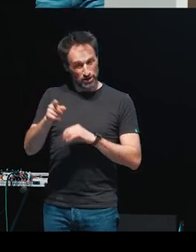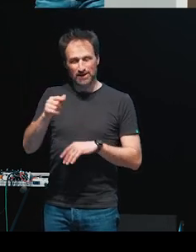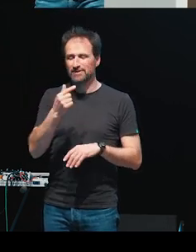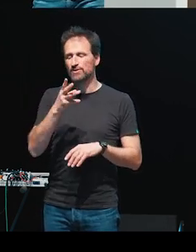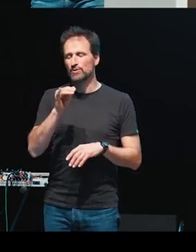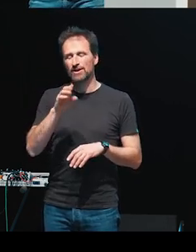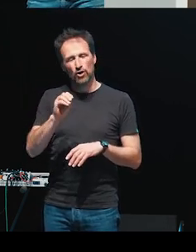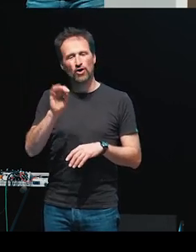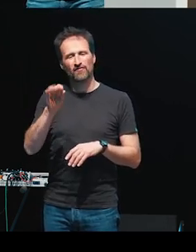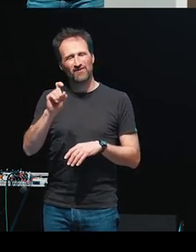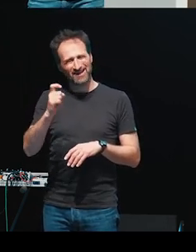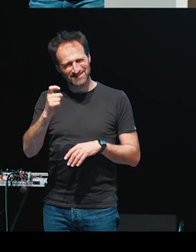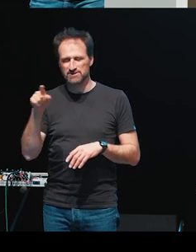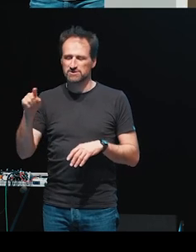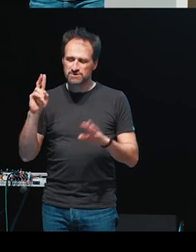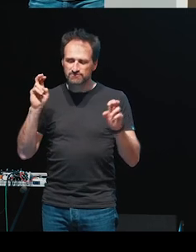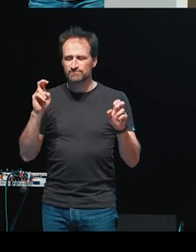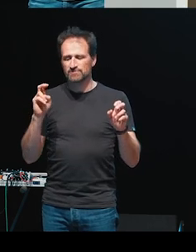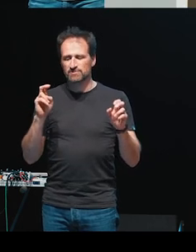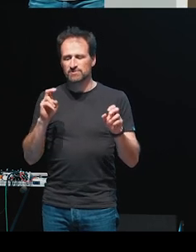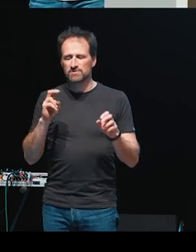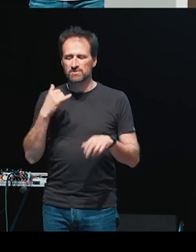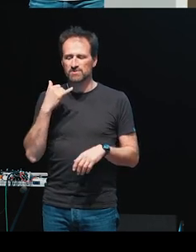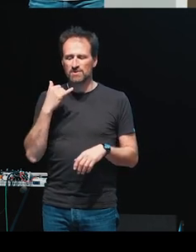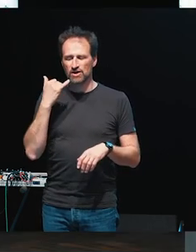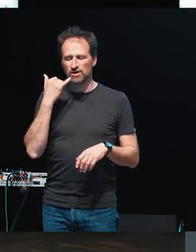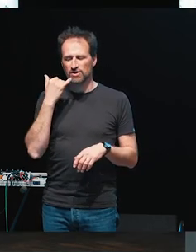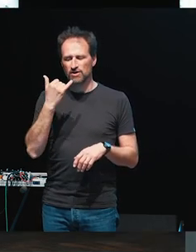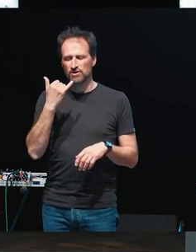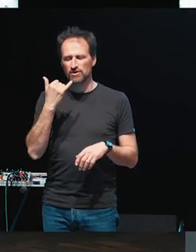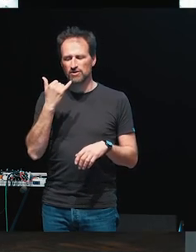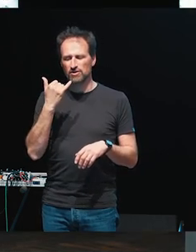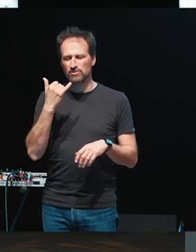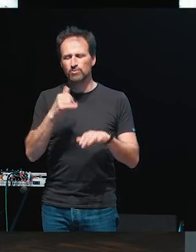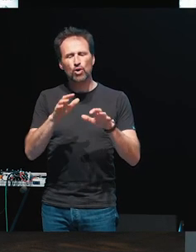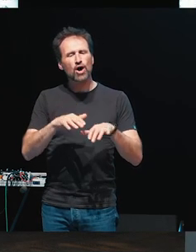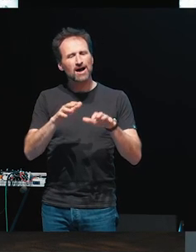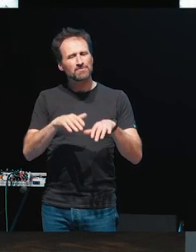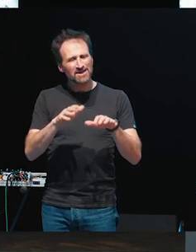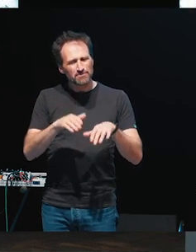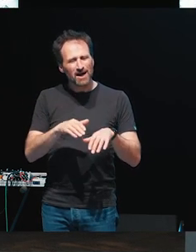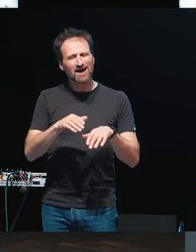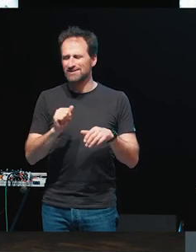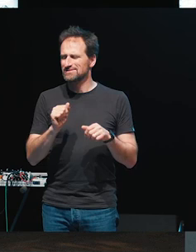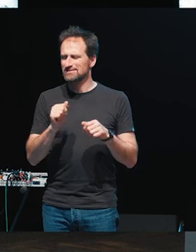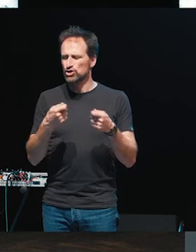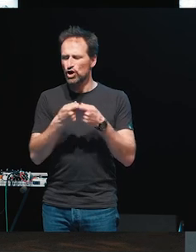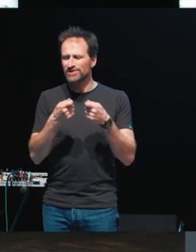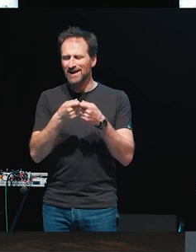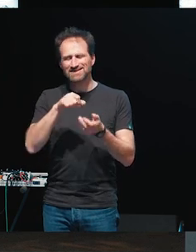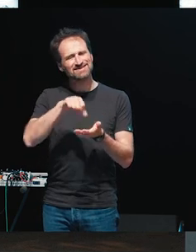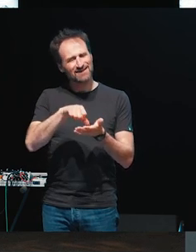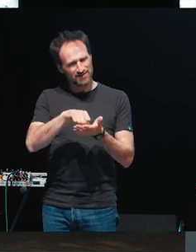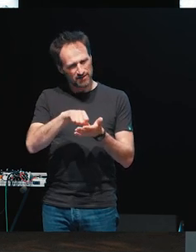a programmable contact center. You might know Twilio as a programmable voice SDKs and the SMS SDKs.